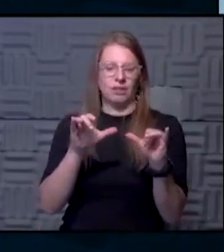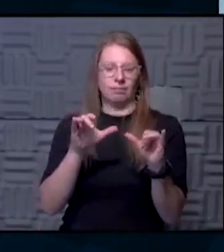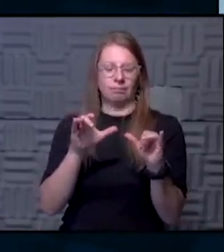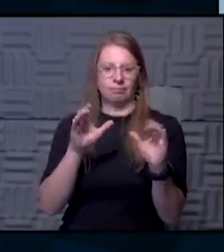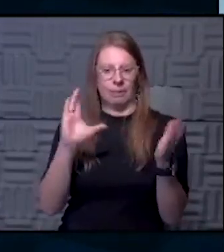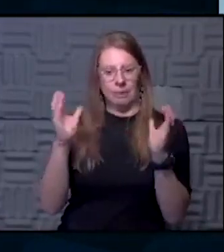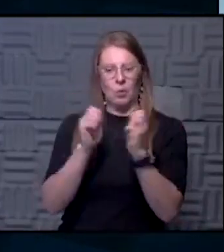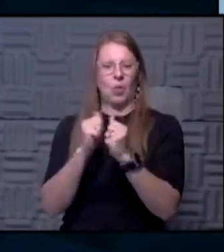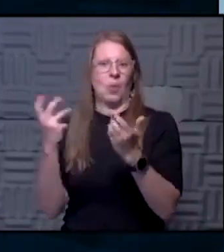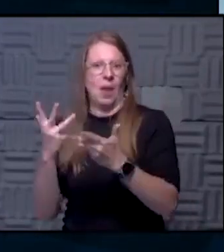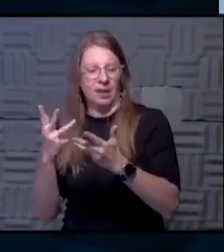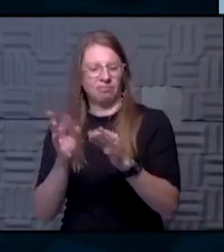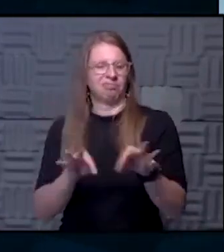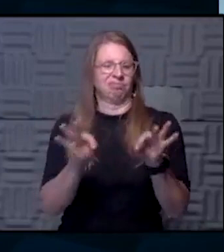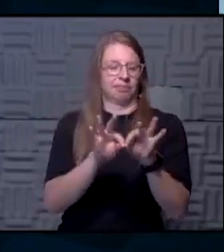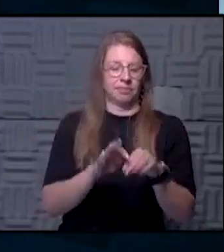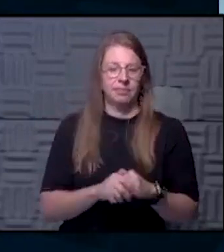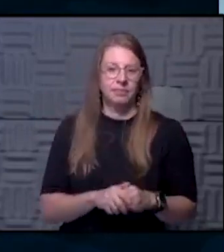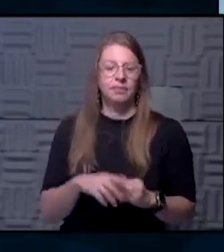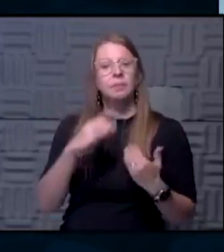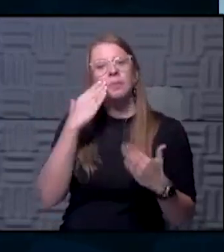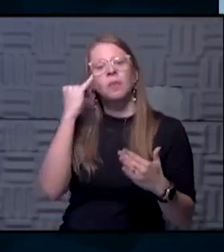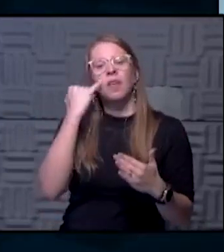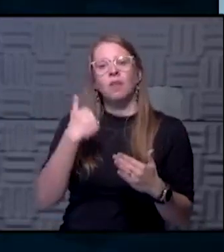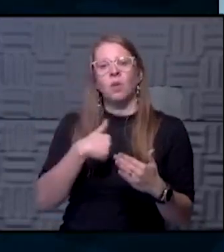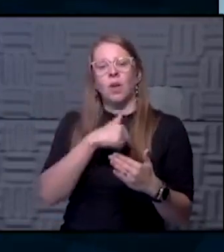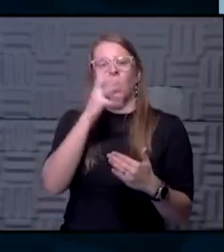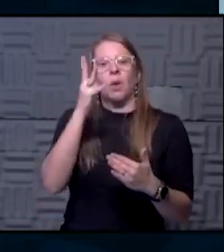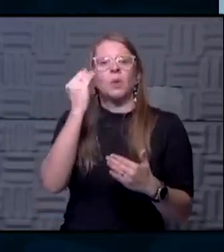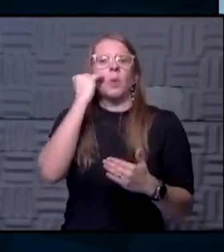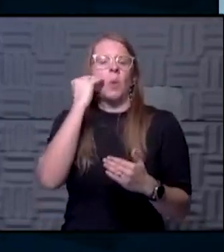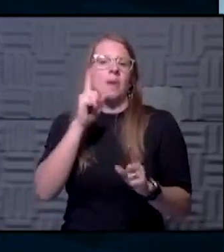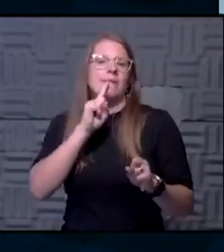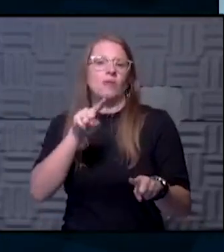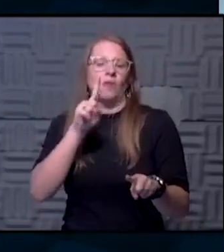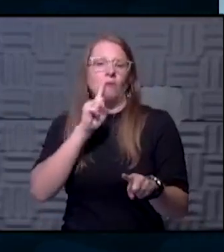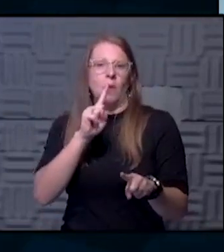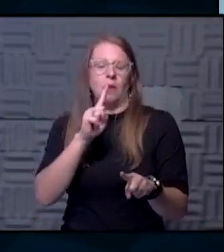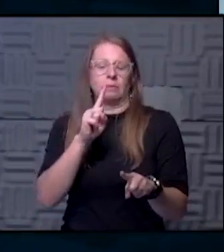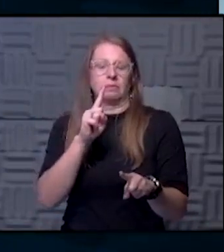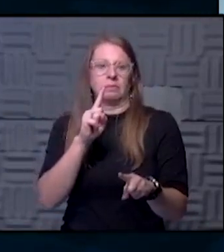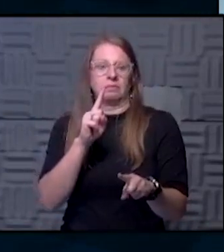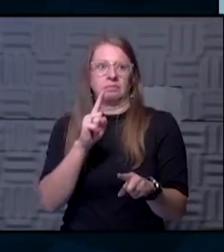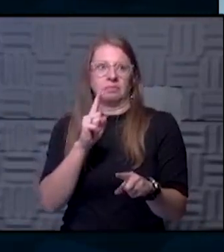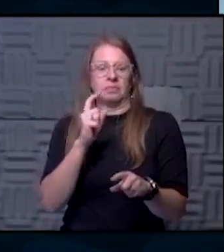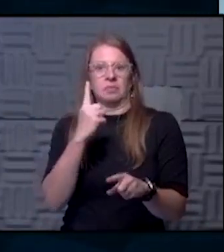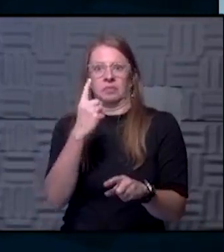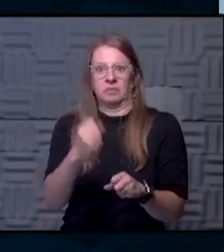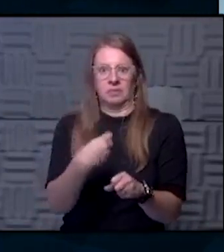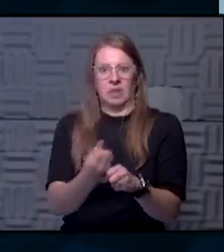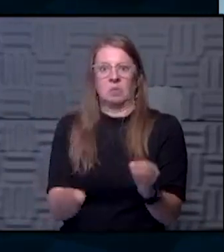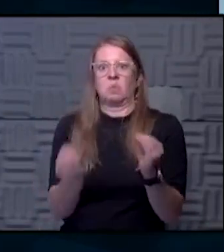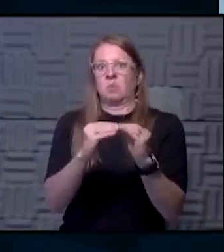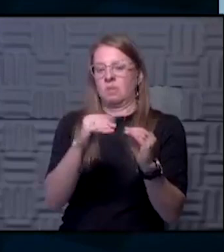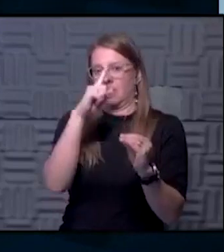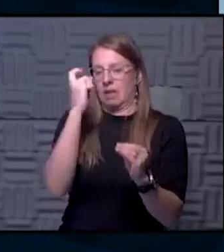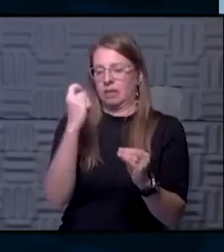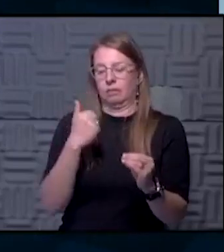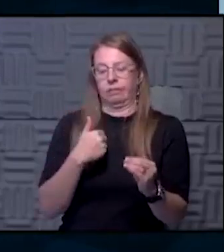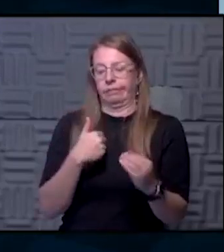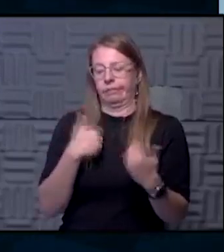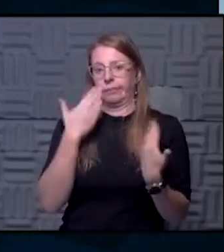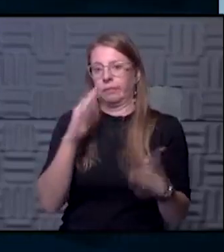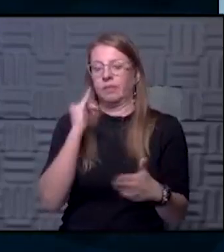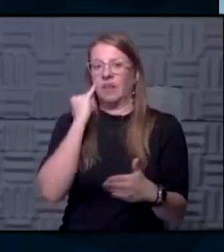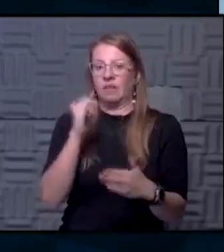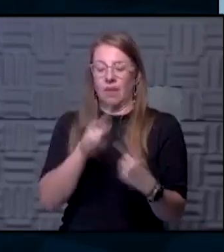I don't know if we're going to know that answer for another year, because I don't know if this is only about the